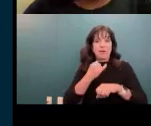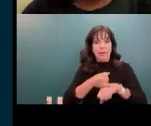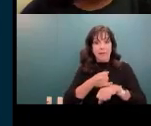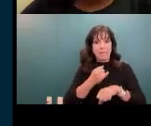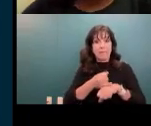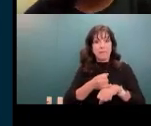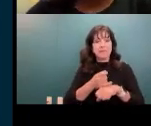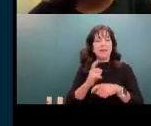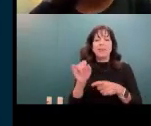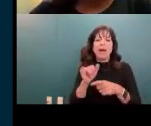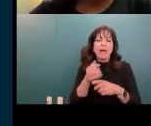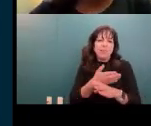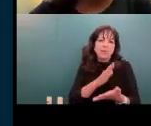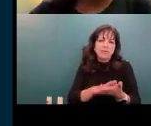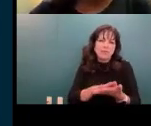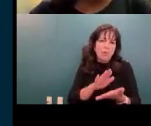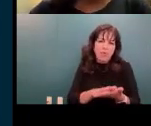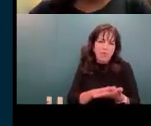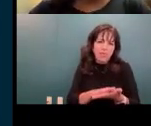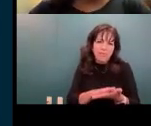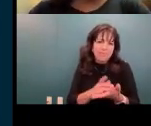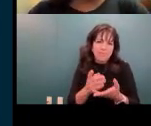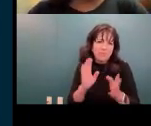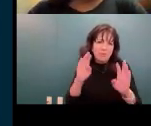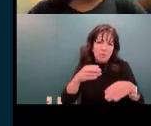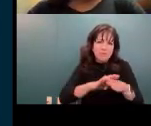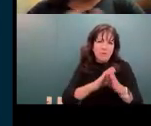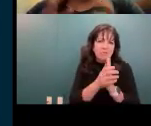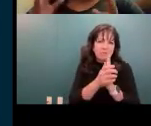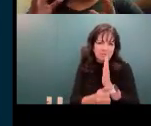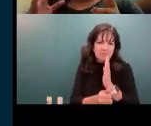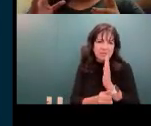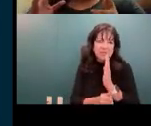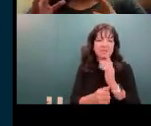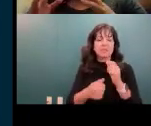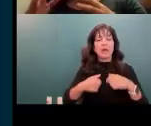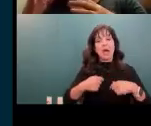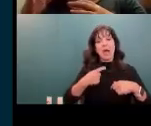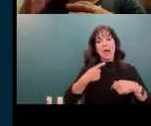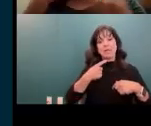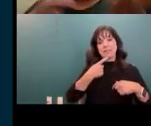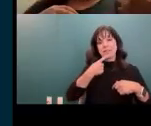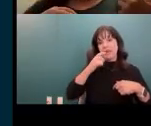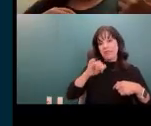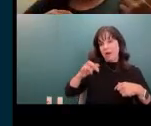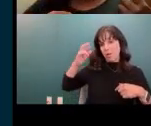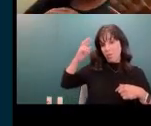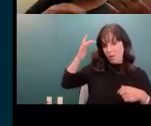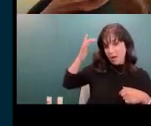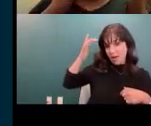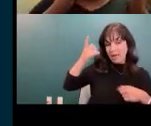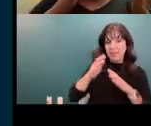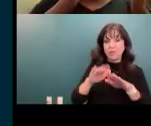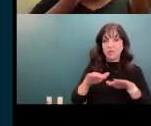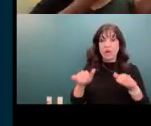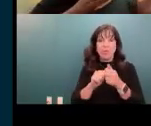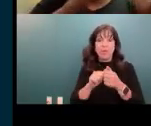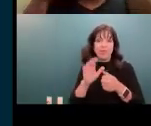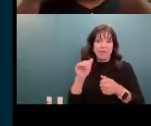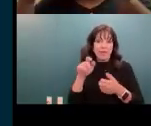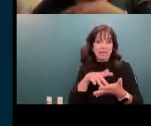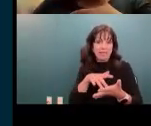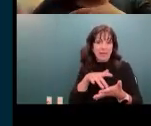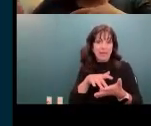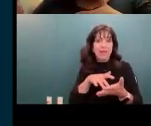like a preschool that we kind of work on those skills. And I say that because the child with the case study, he does